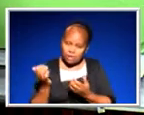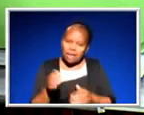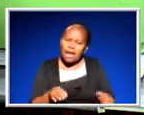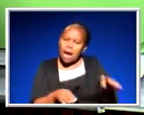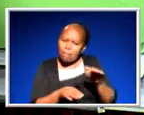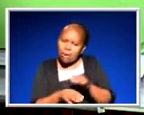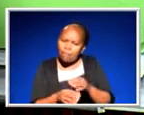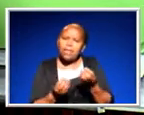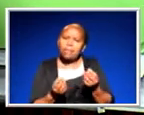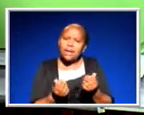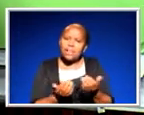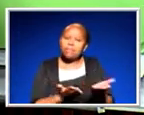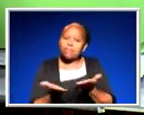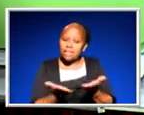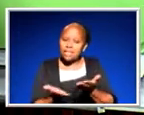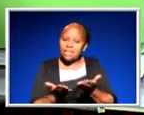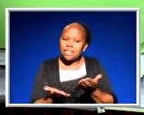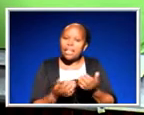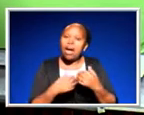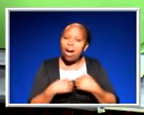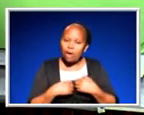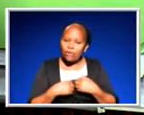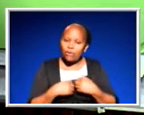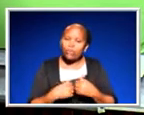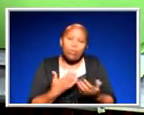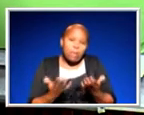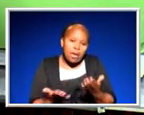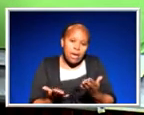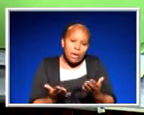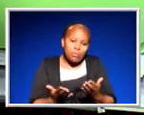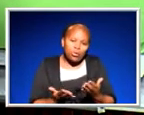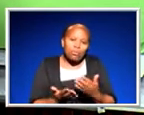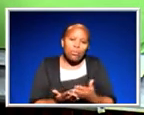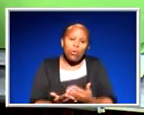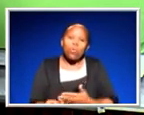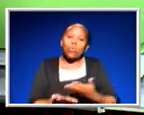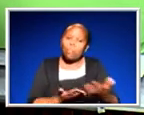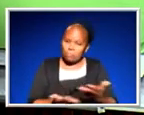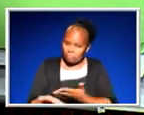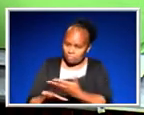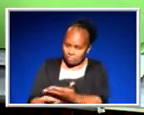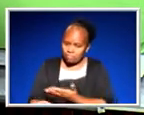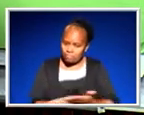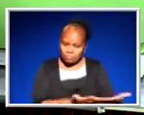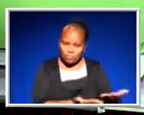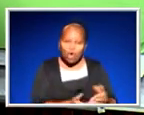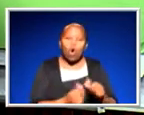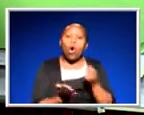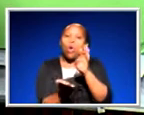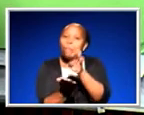the business owes to either suppliers or